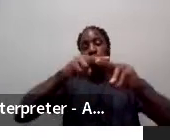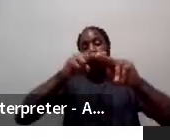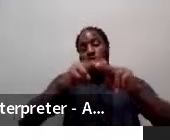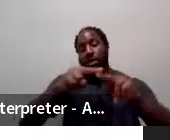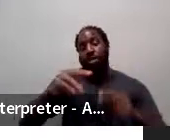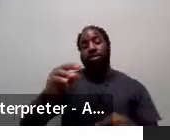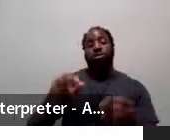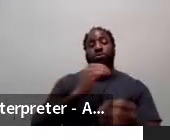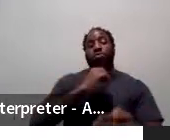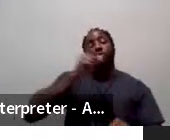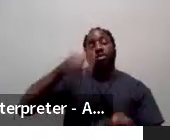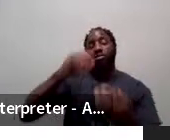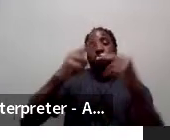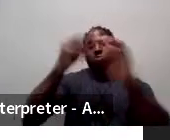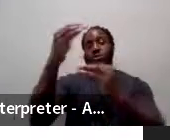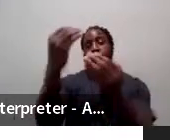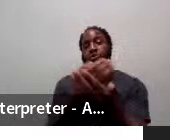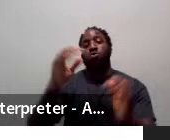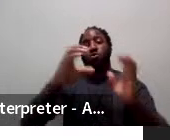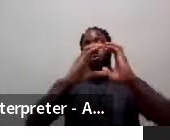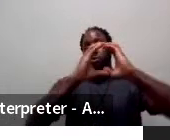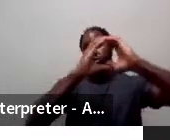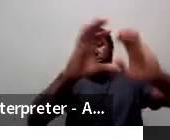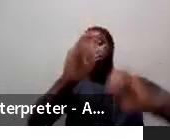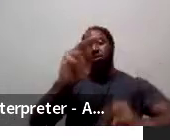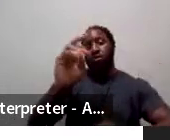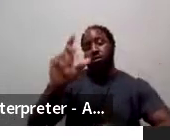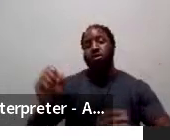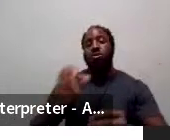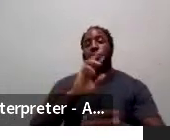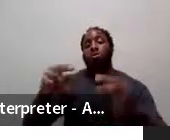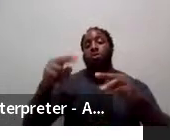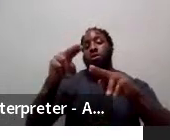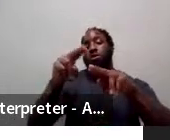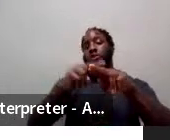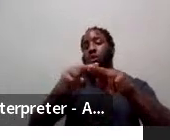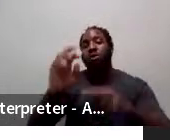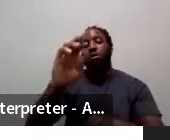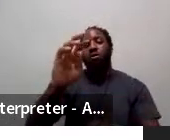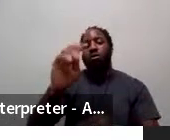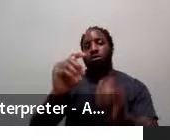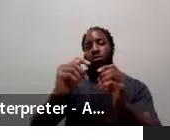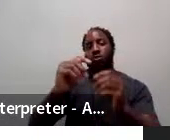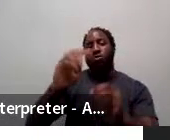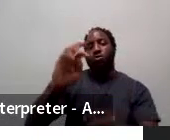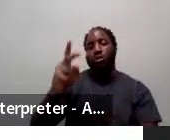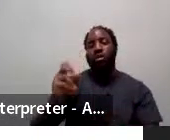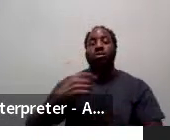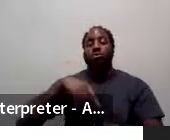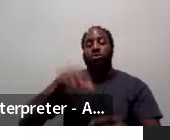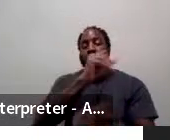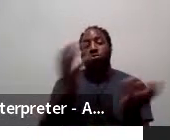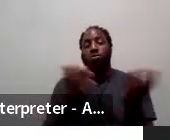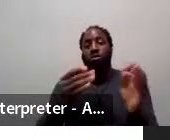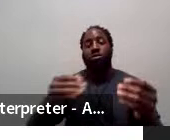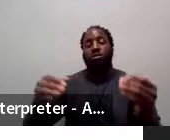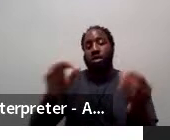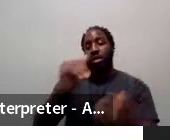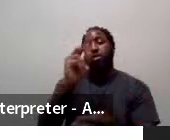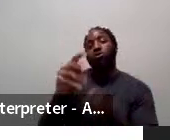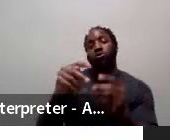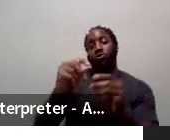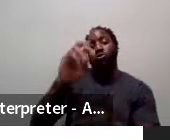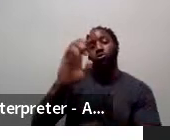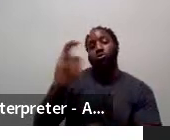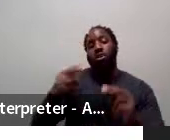new tunnels or create new railroad tracks or infrastructure. We're taking essentially what is a 2-track railroad now and